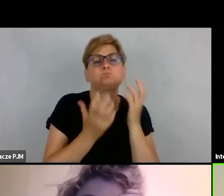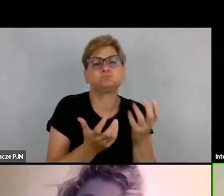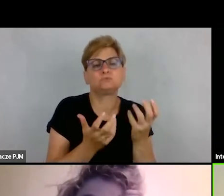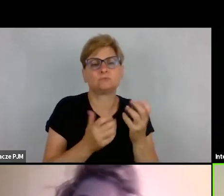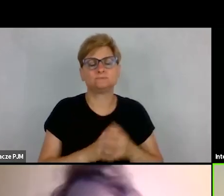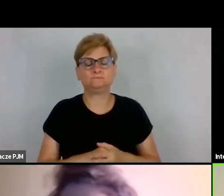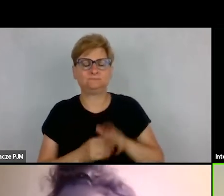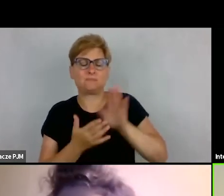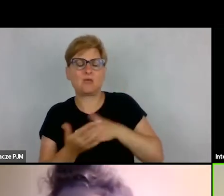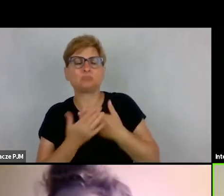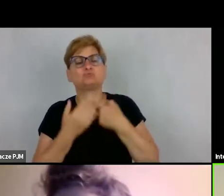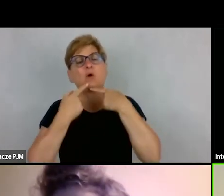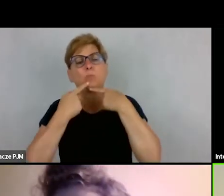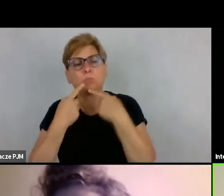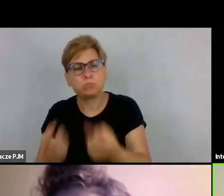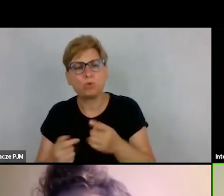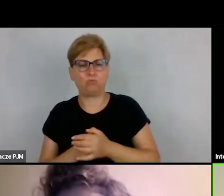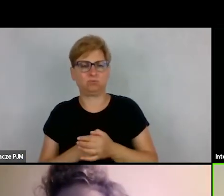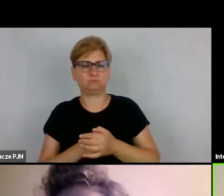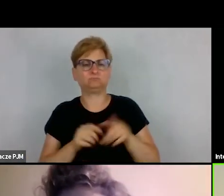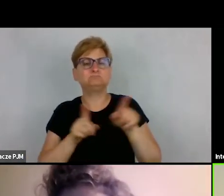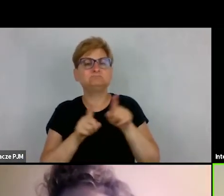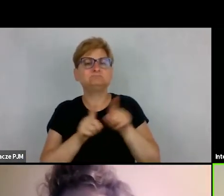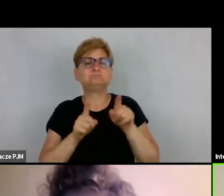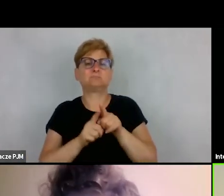leaders, religious leaders, youth groups,